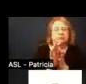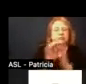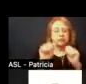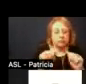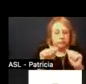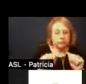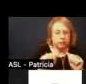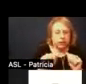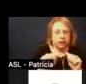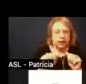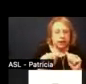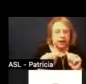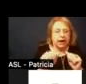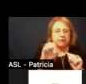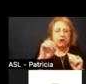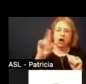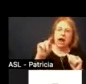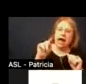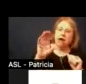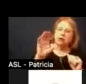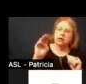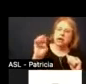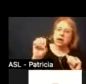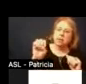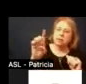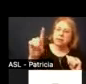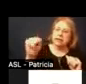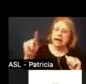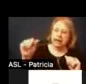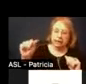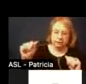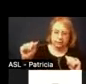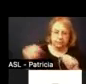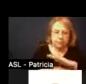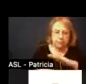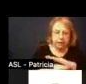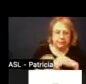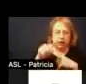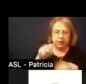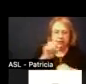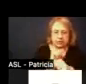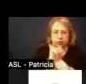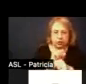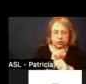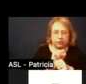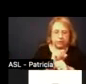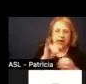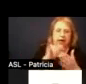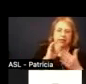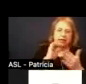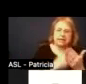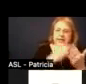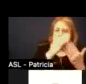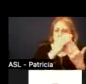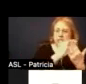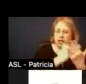our outcome data based on this work so uh that is in effect the agenda for the next